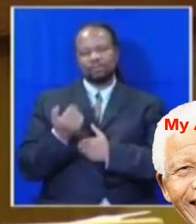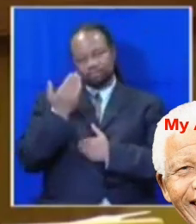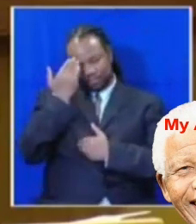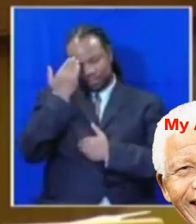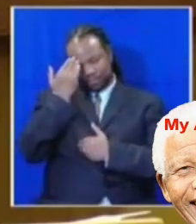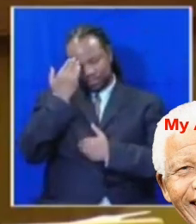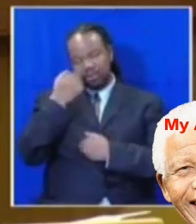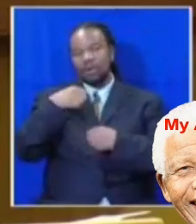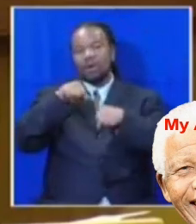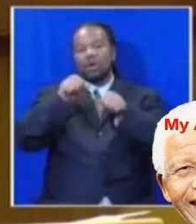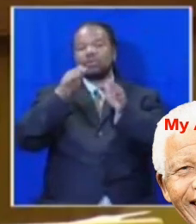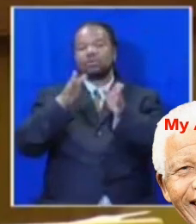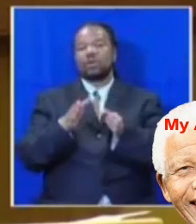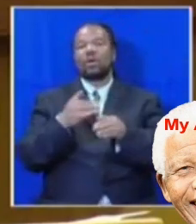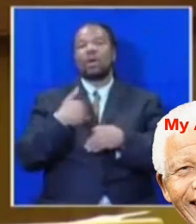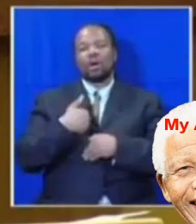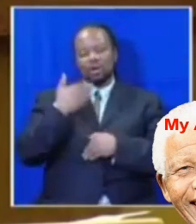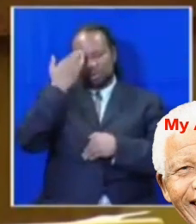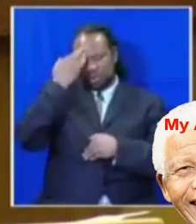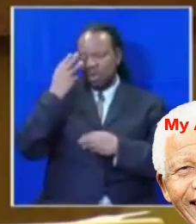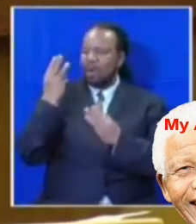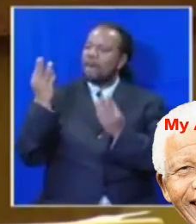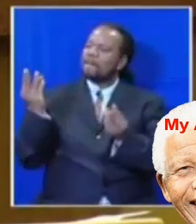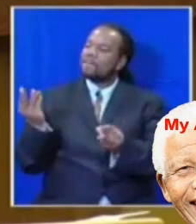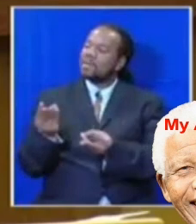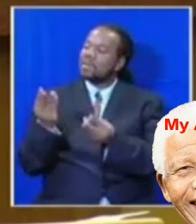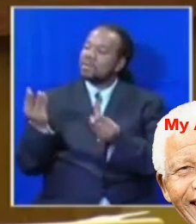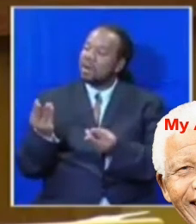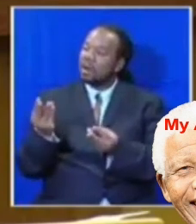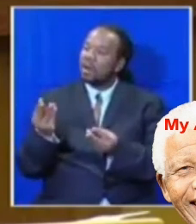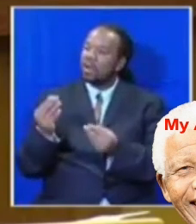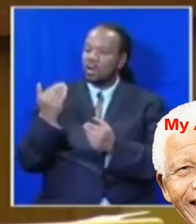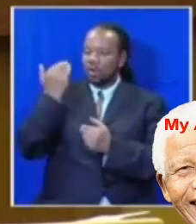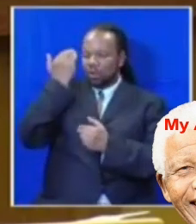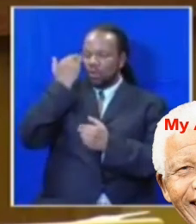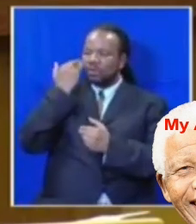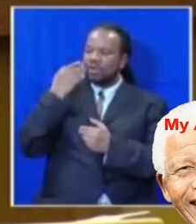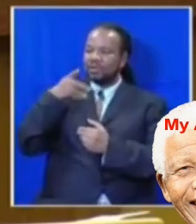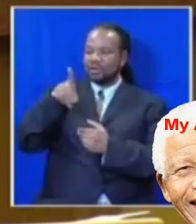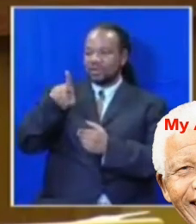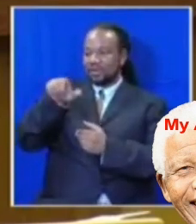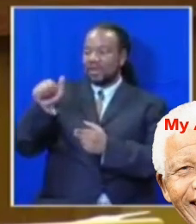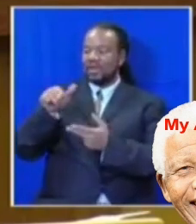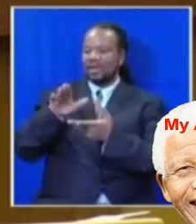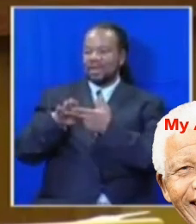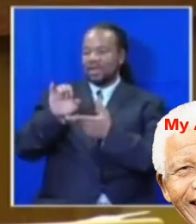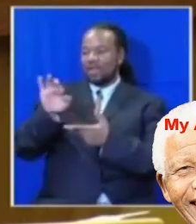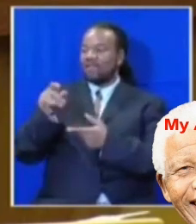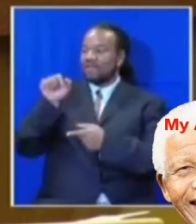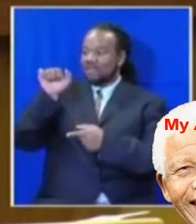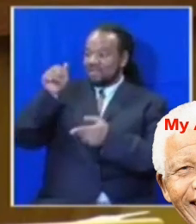House Chair, I'm confident that the people of South Africa will judge the DA and the EFF for what they are.